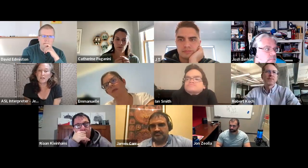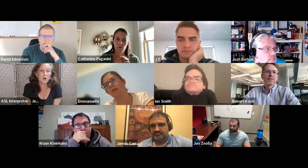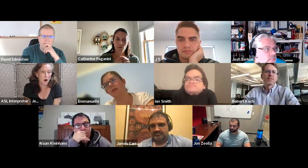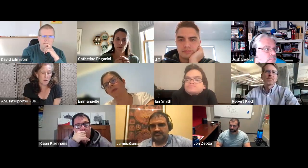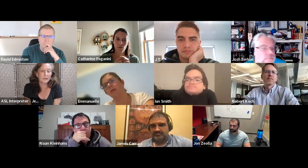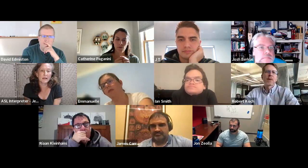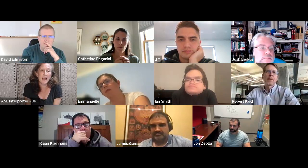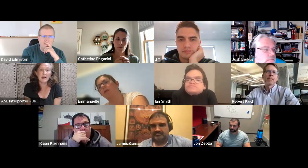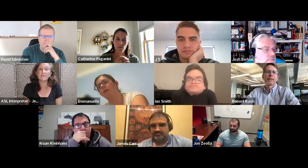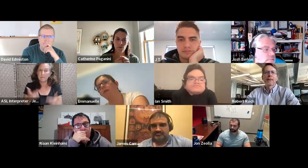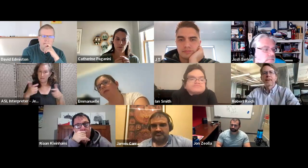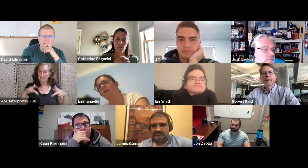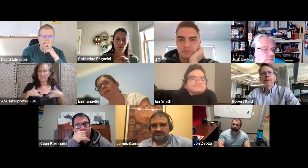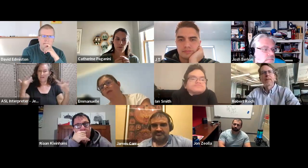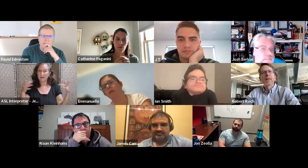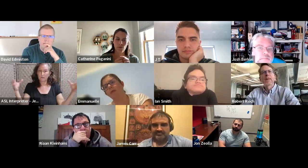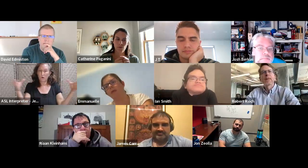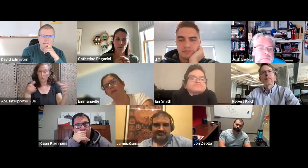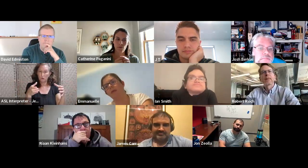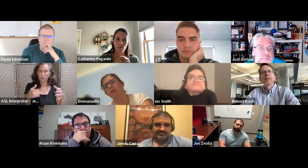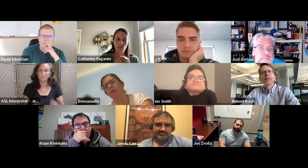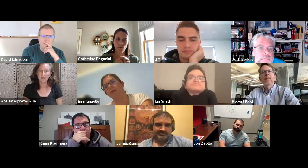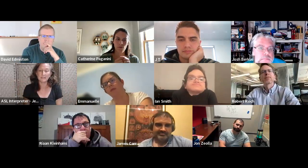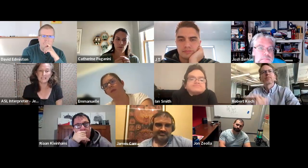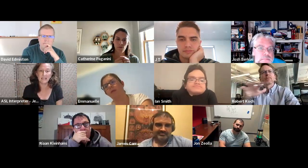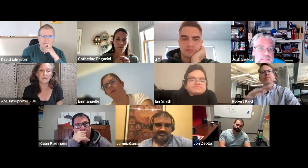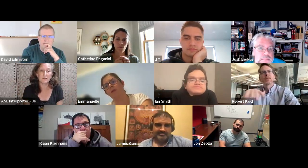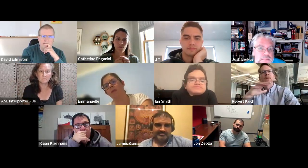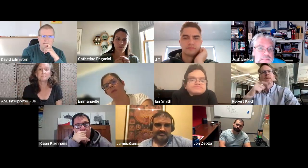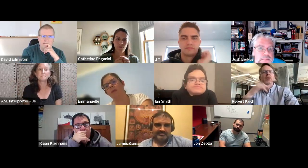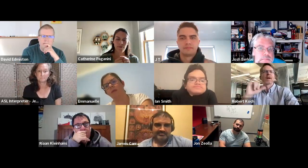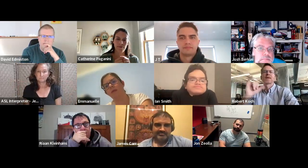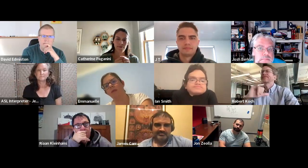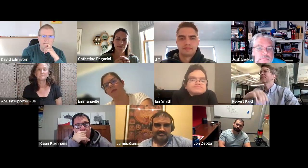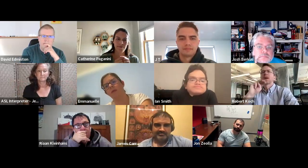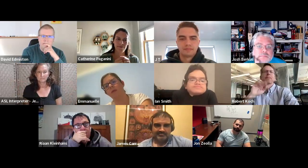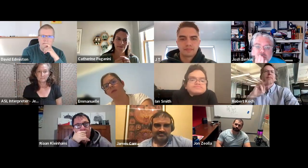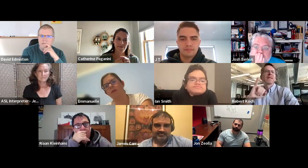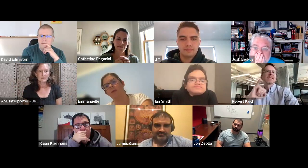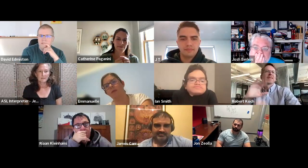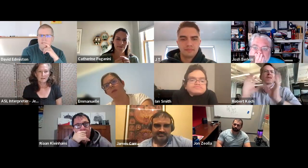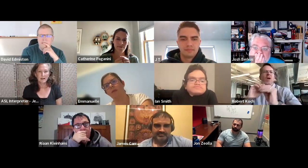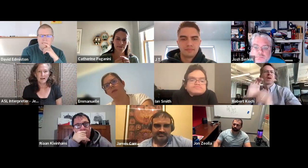If you know, are we going to have a big event with the whole group coming together?